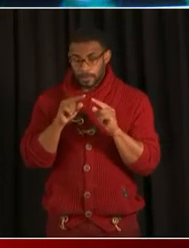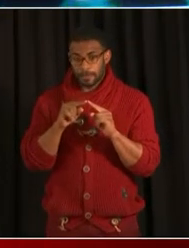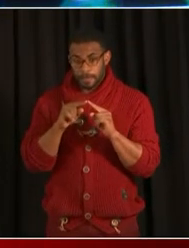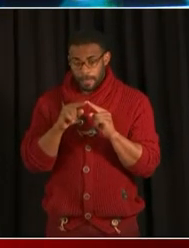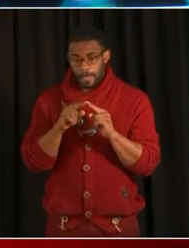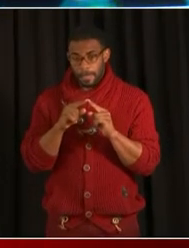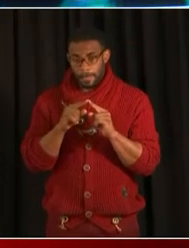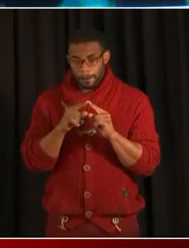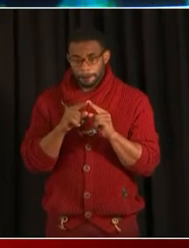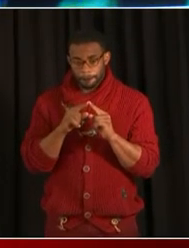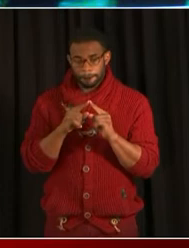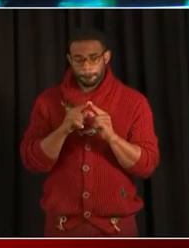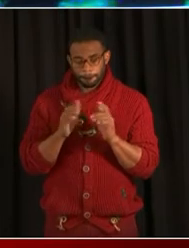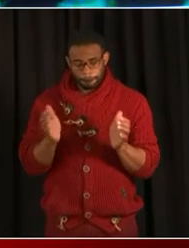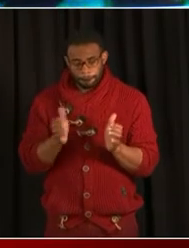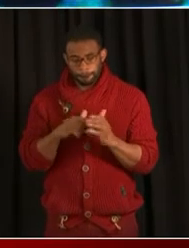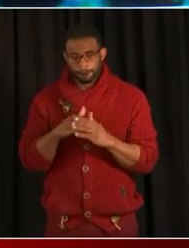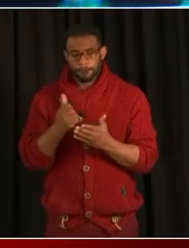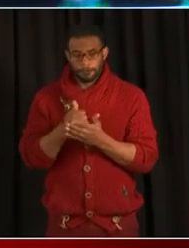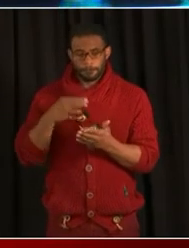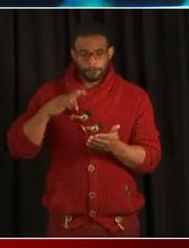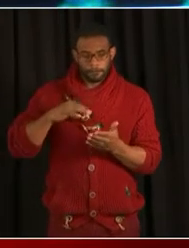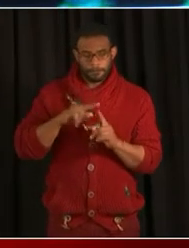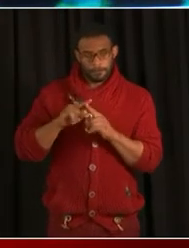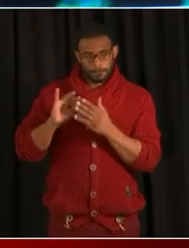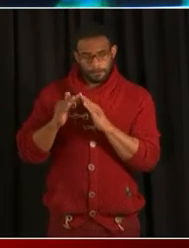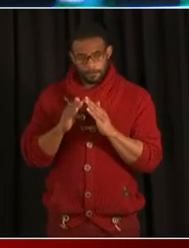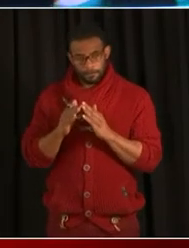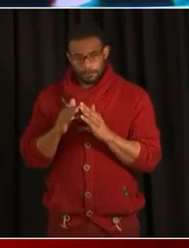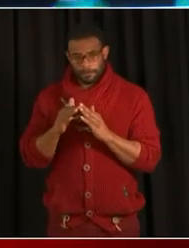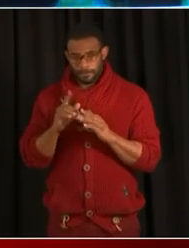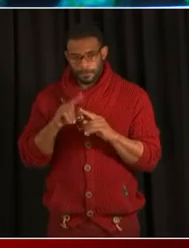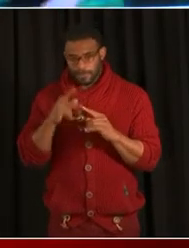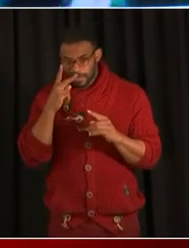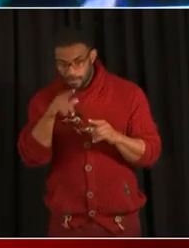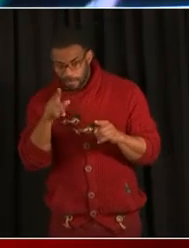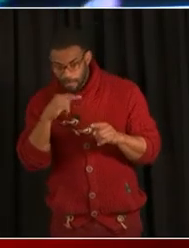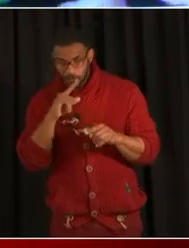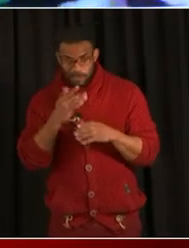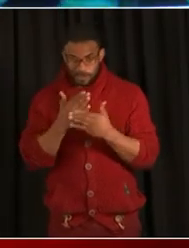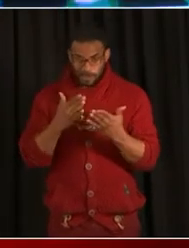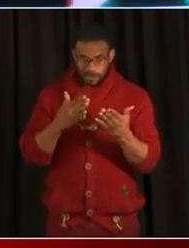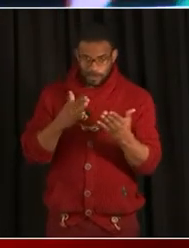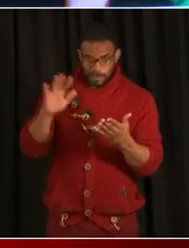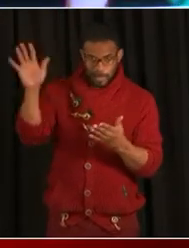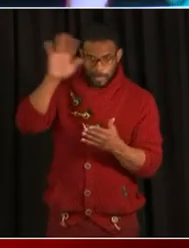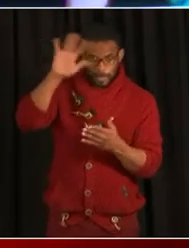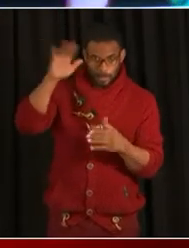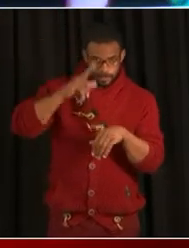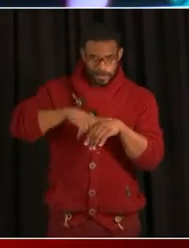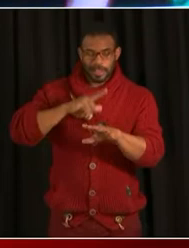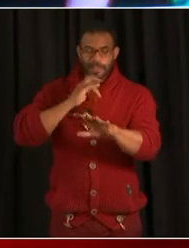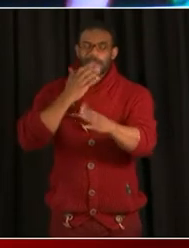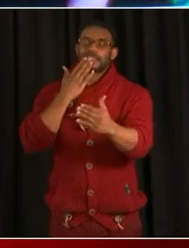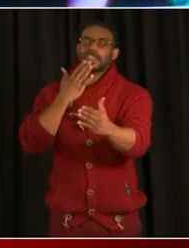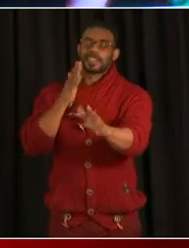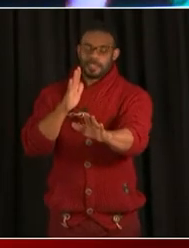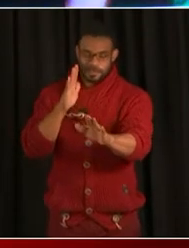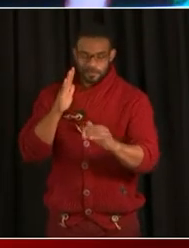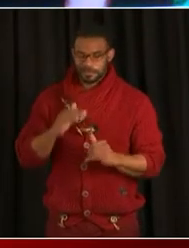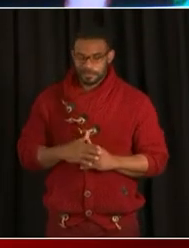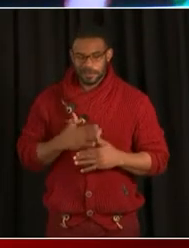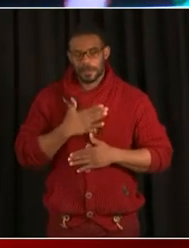continue to reap those benefits as a community. I can't see you. I'm sure somebody's going like this, but I just want to thank you,